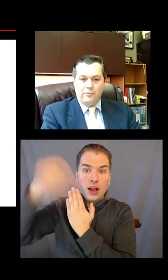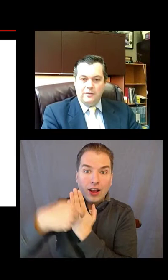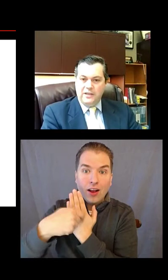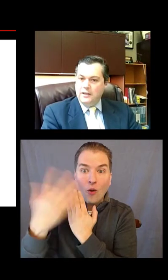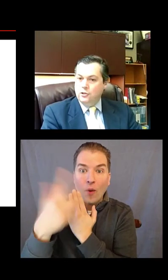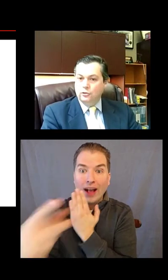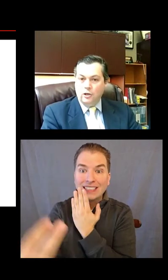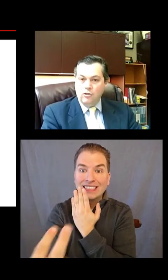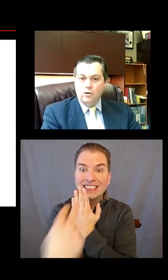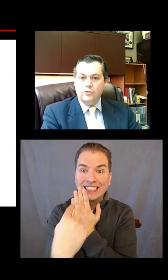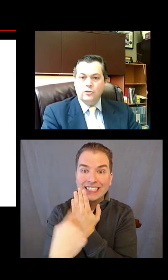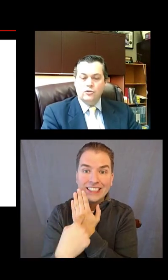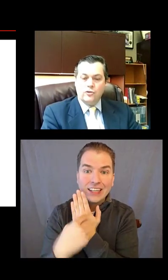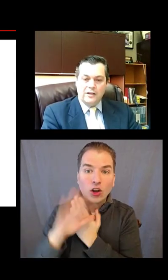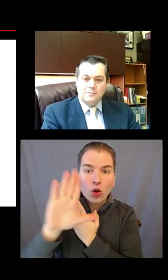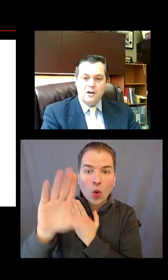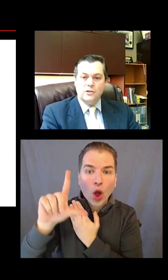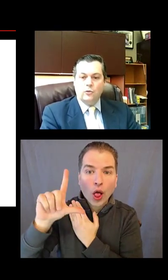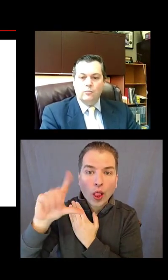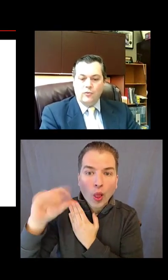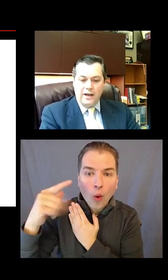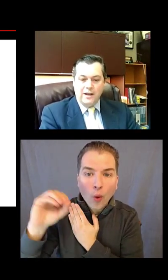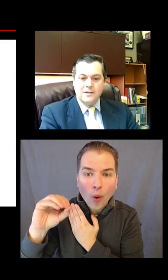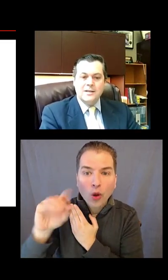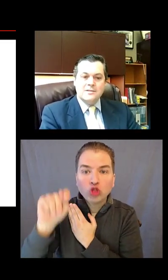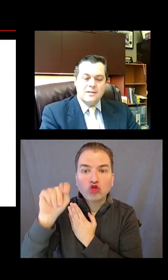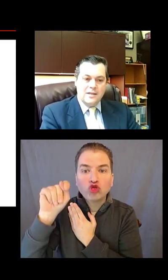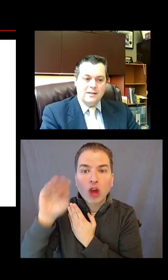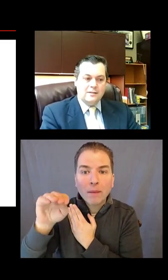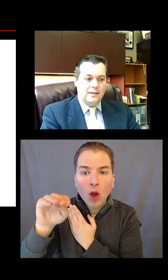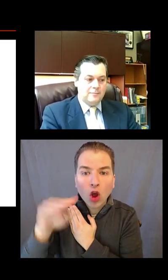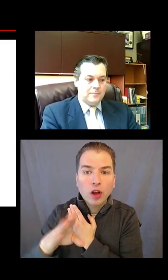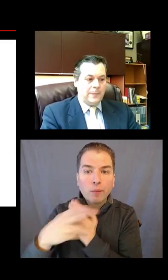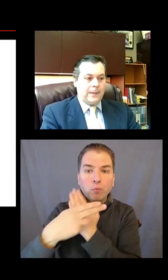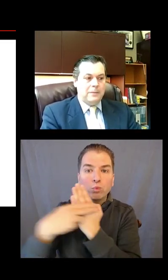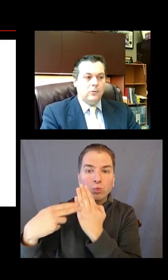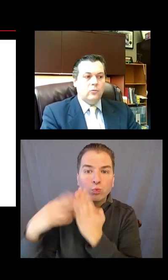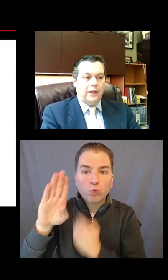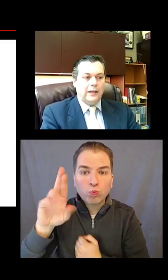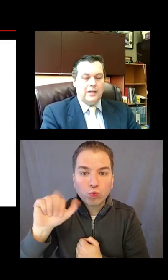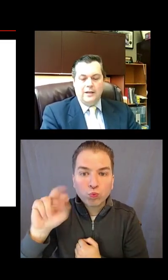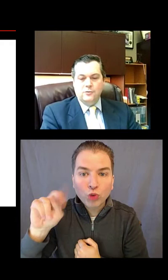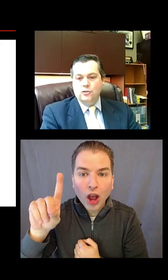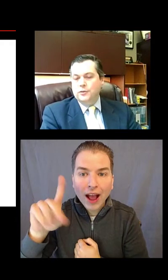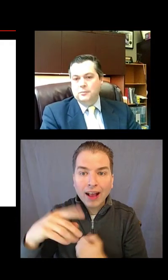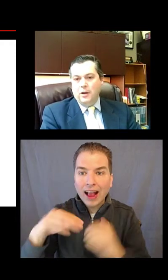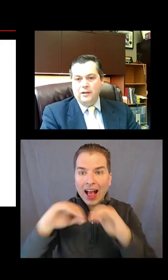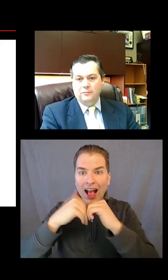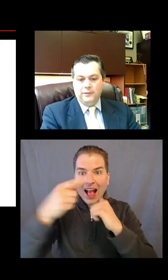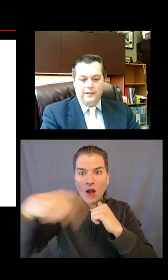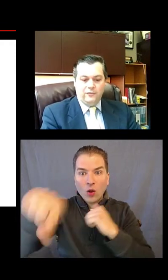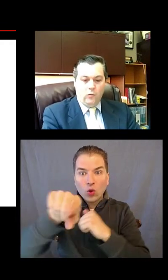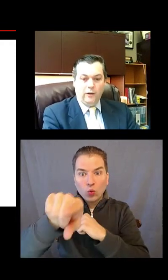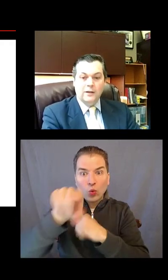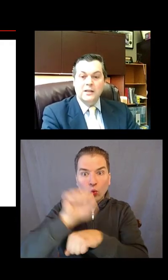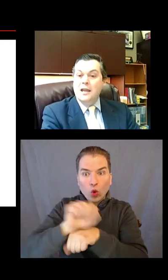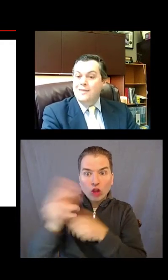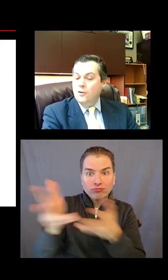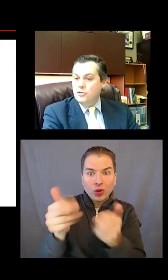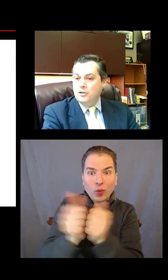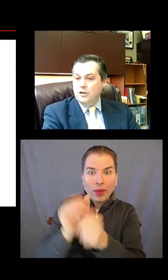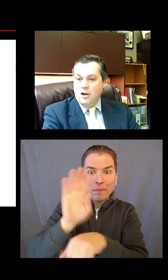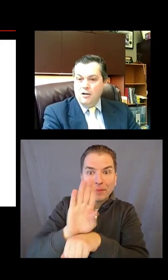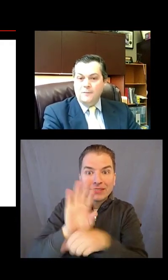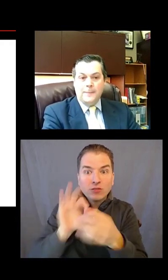intellectual property, be it your logo, your trademark, your brand, the things that people recognize you in the marketplace for.